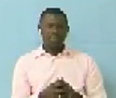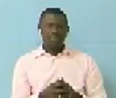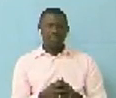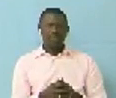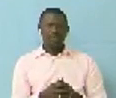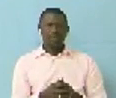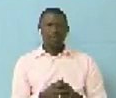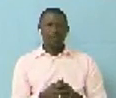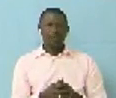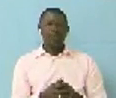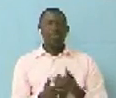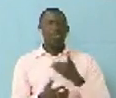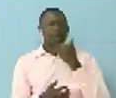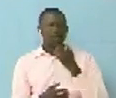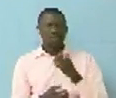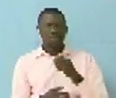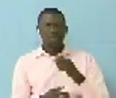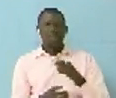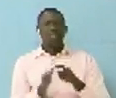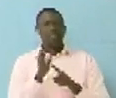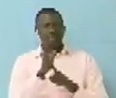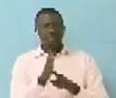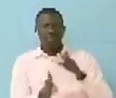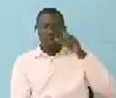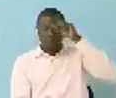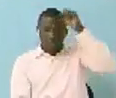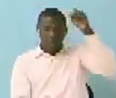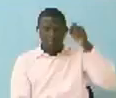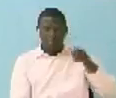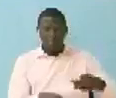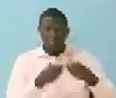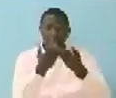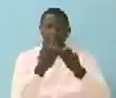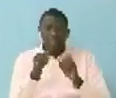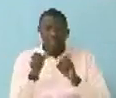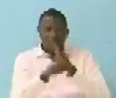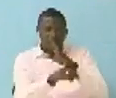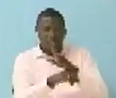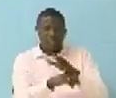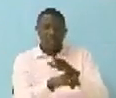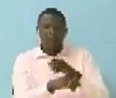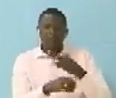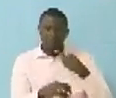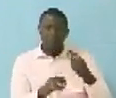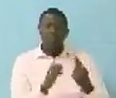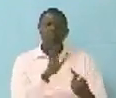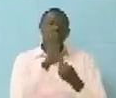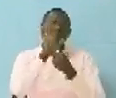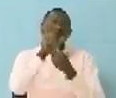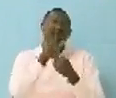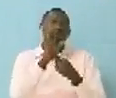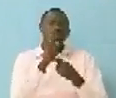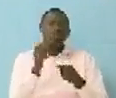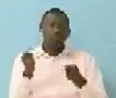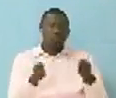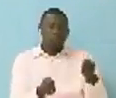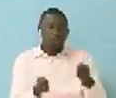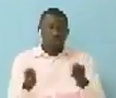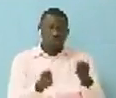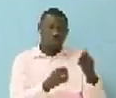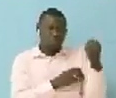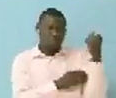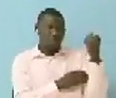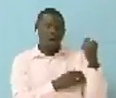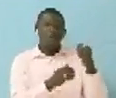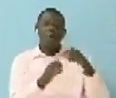The president, by giving directives, was exercising his authority, his control authority over